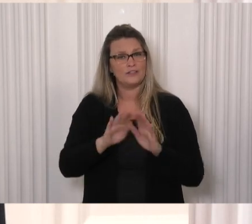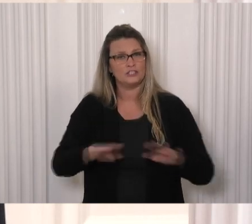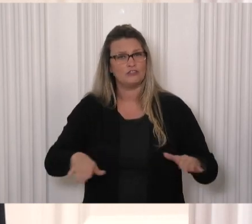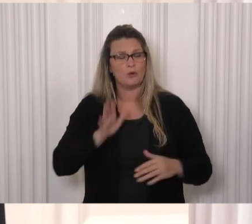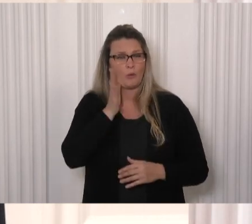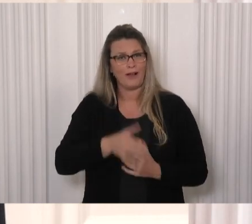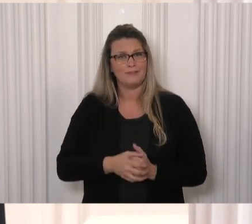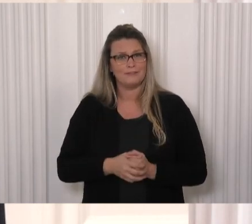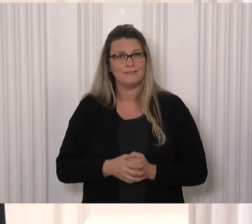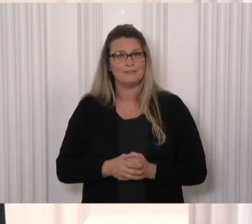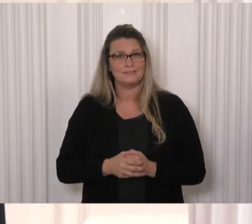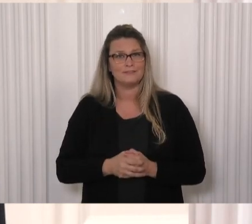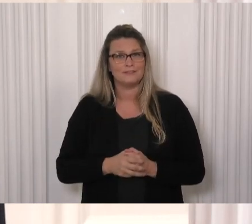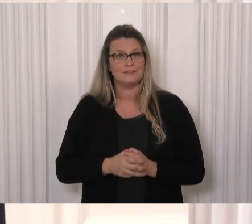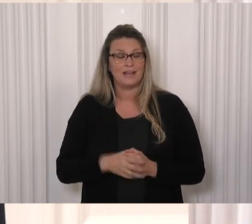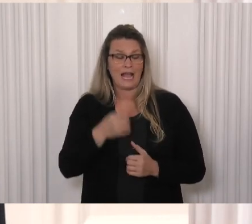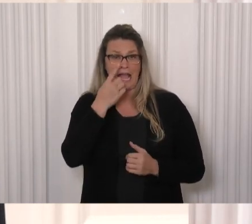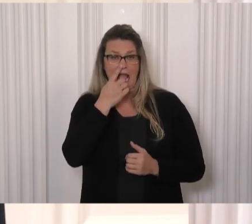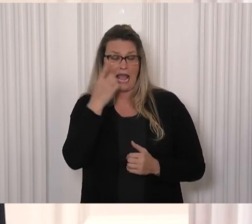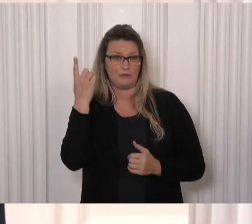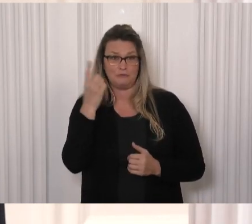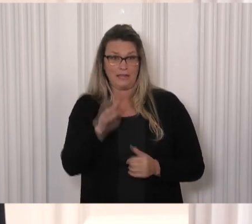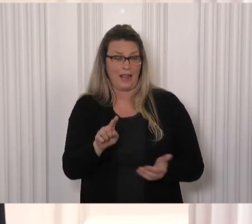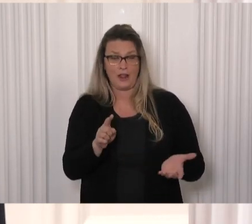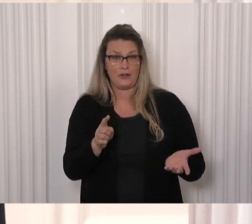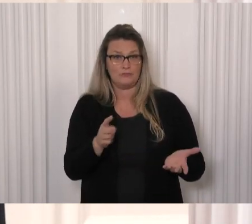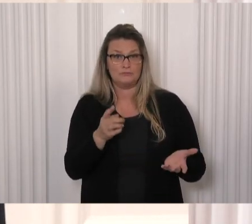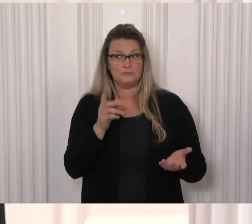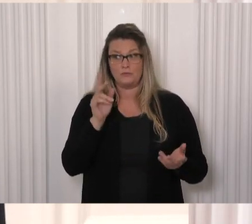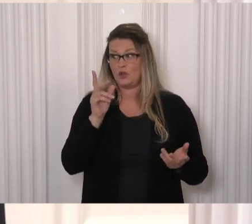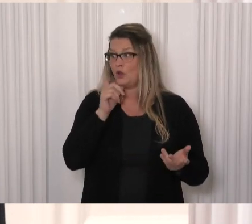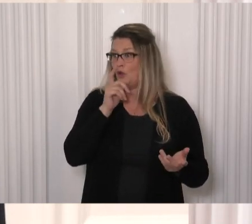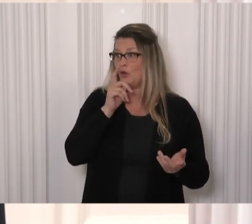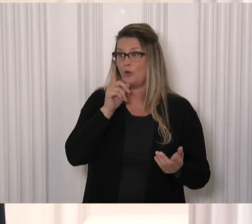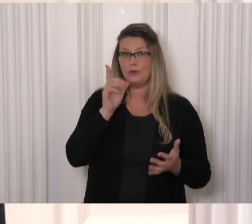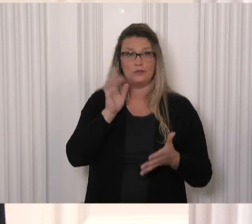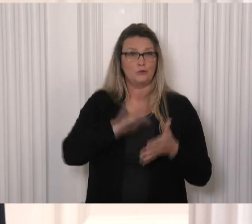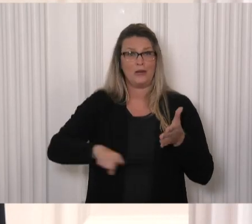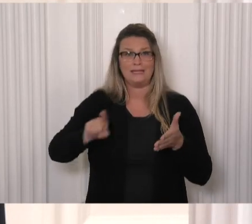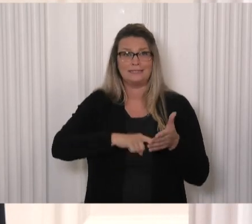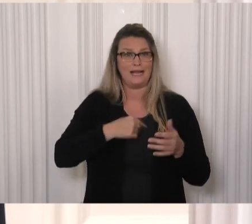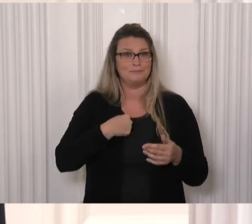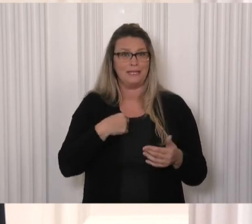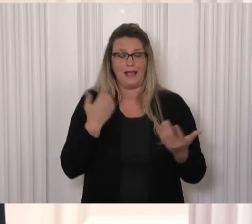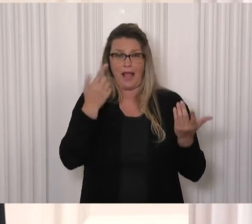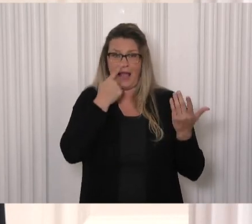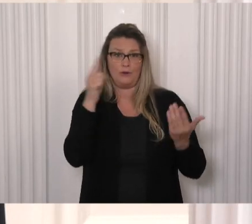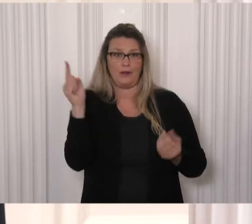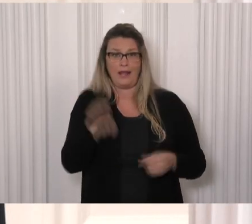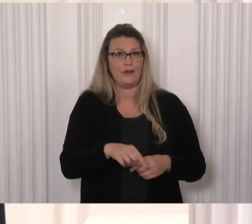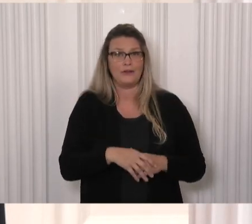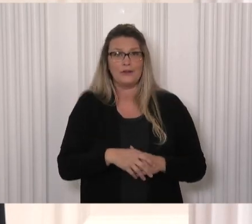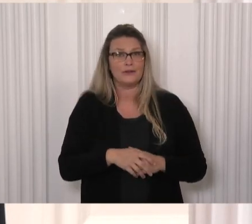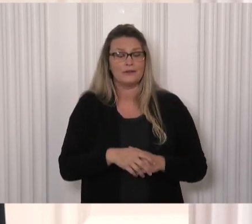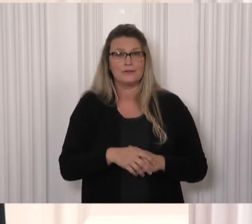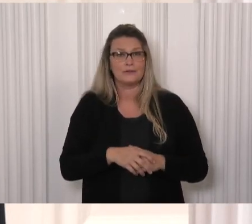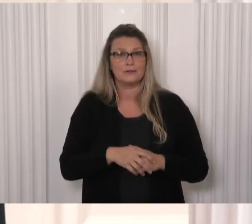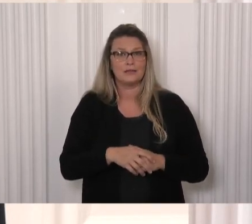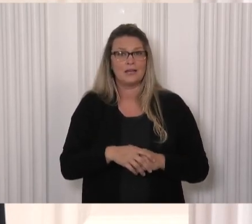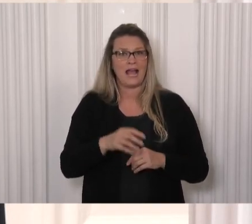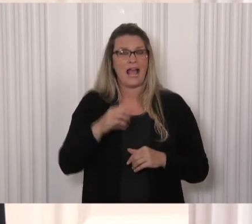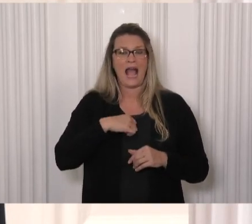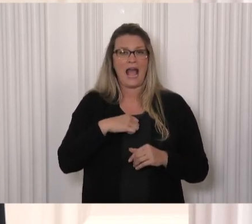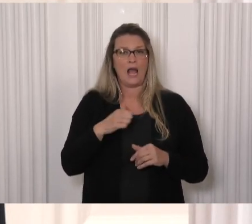all there is to it. And I don't care who says what or whomever, I am not about to